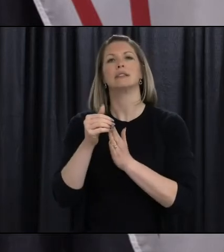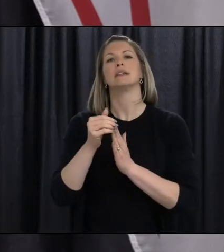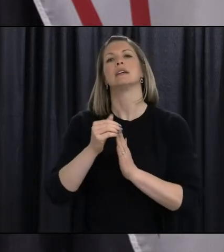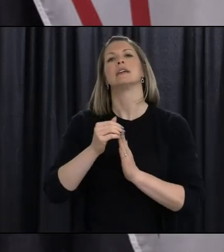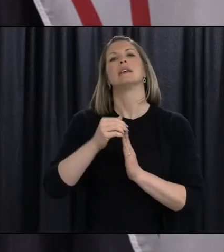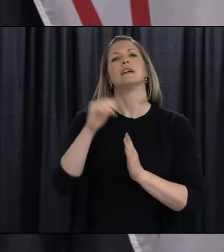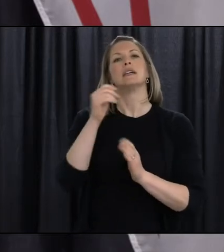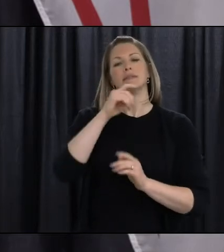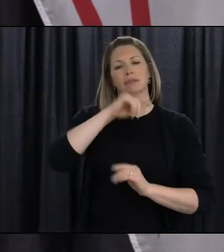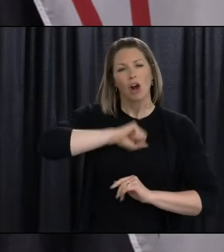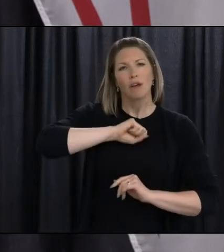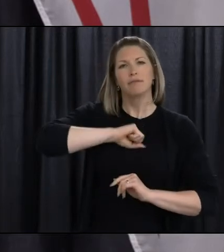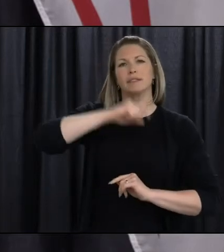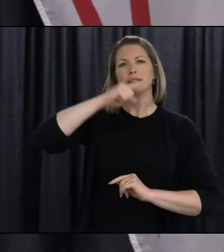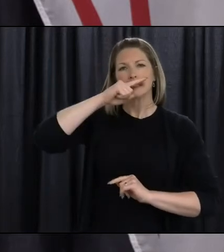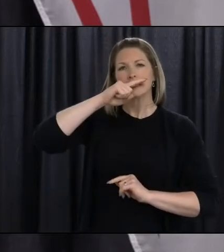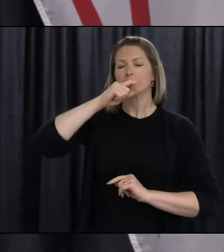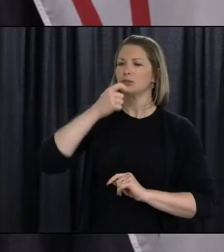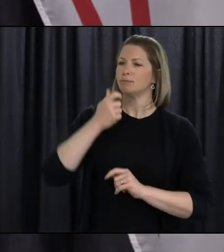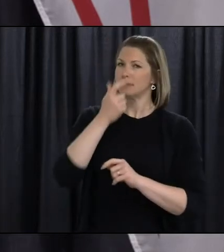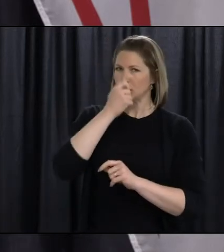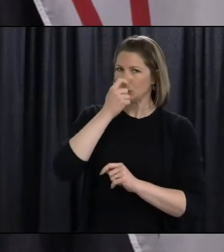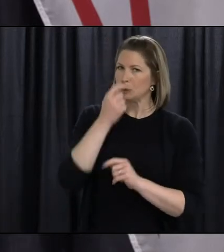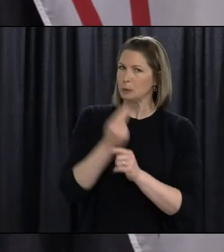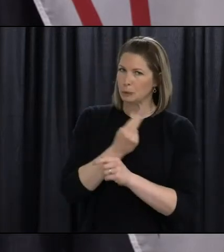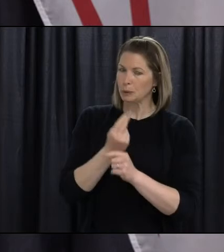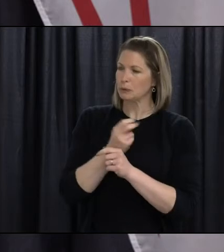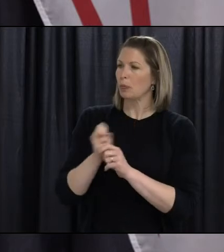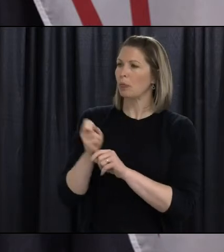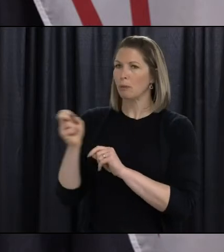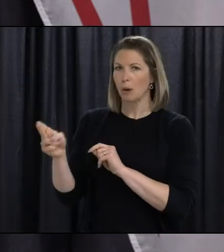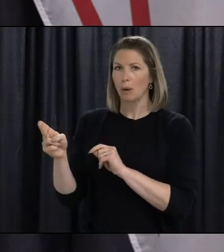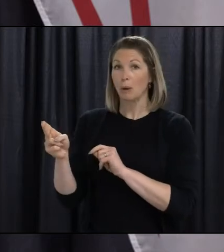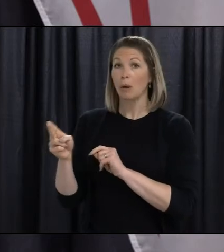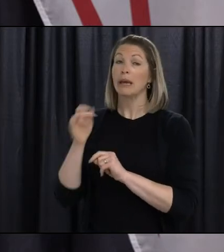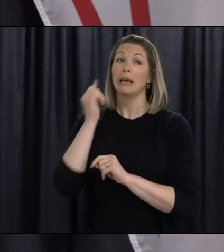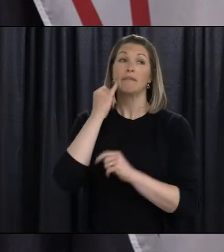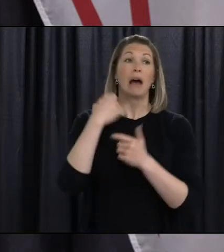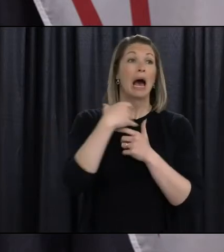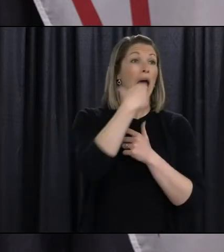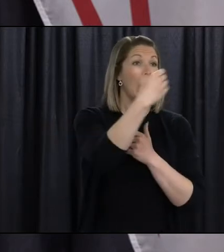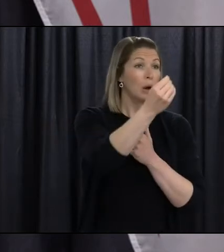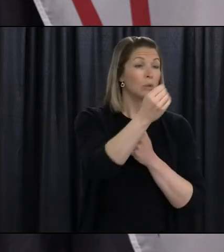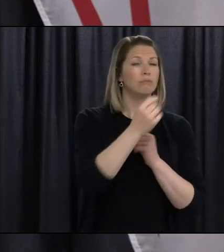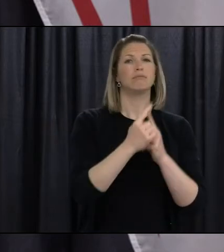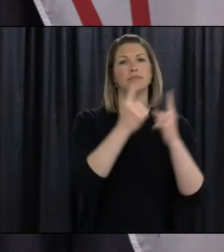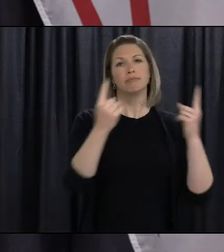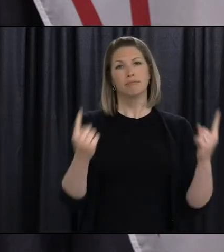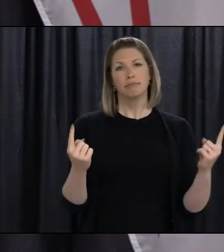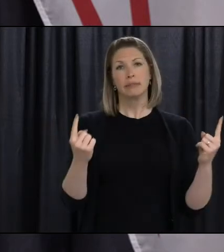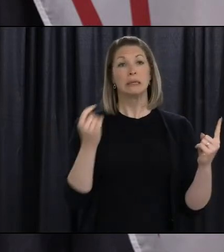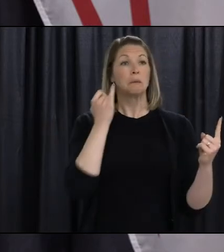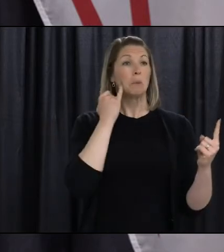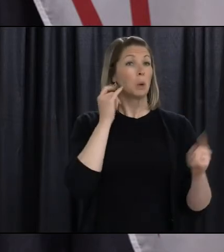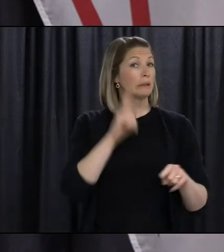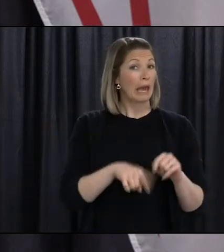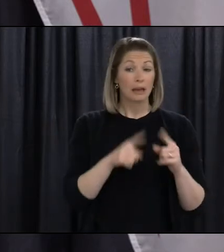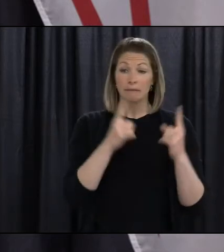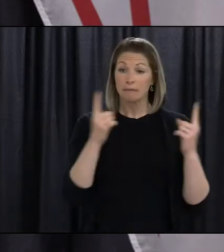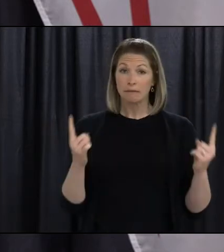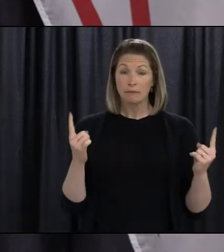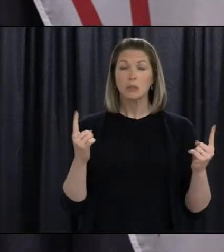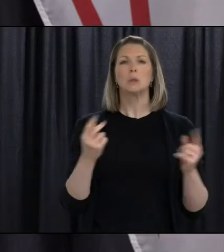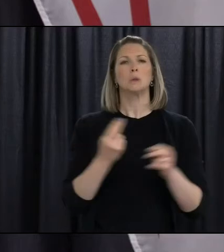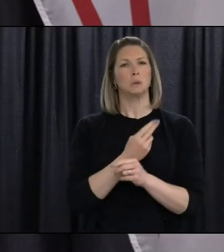safe physical distance from others when in public spaces, and wearing a non-medical or cloth mask when that's not possible. We are all very